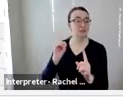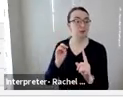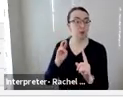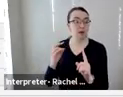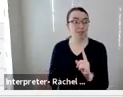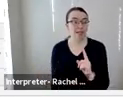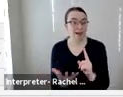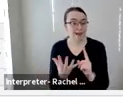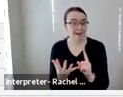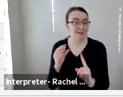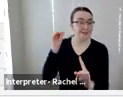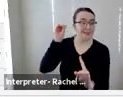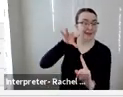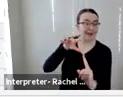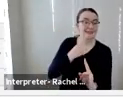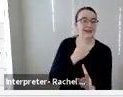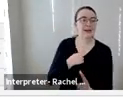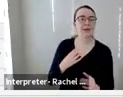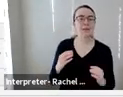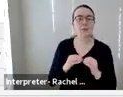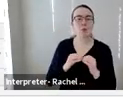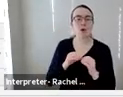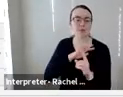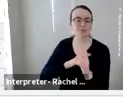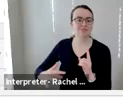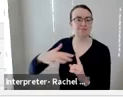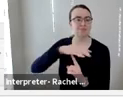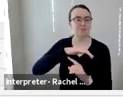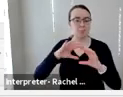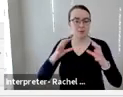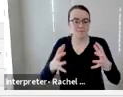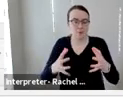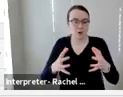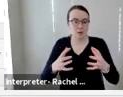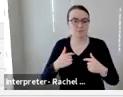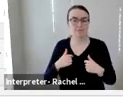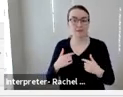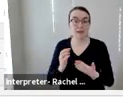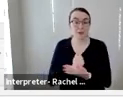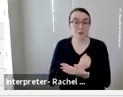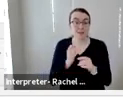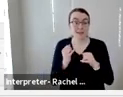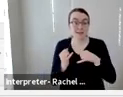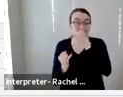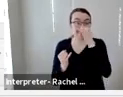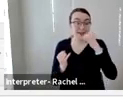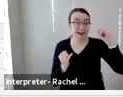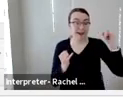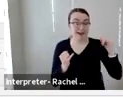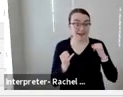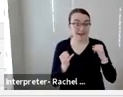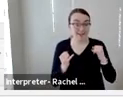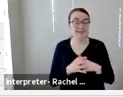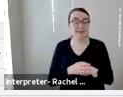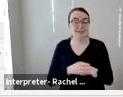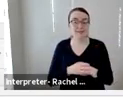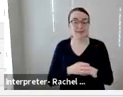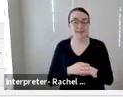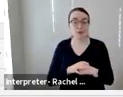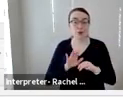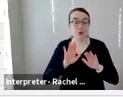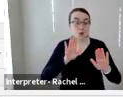to tell you more about the form. And I'm using the lines and your